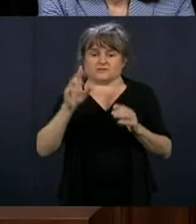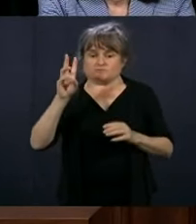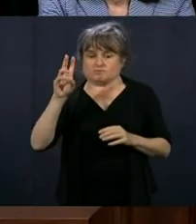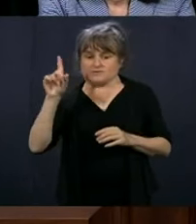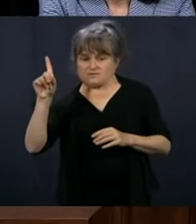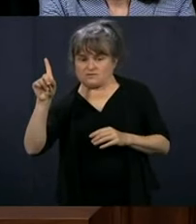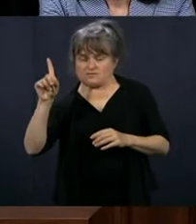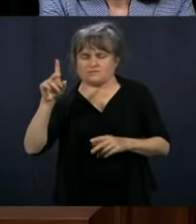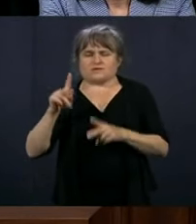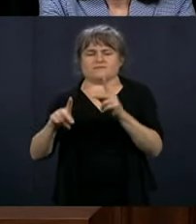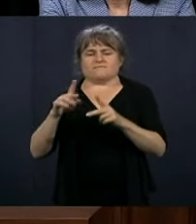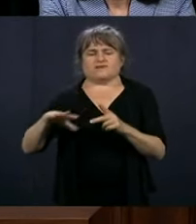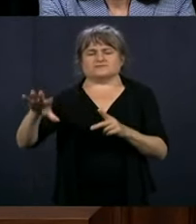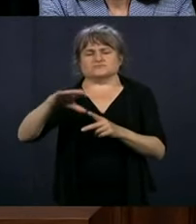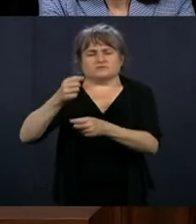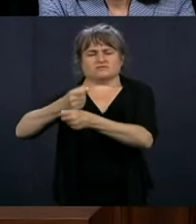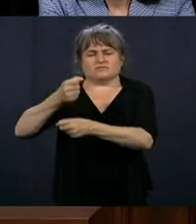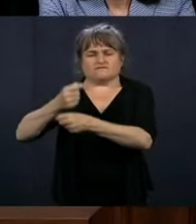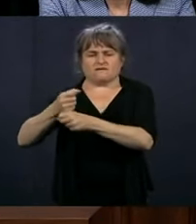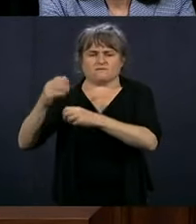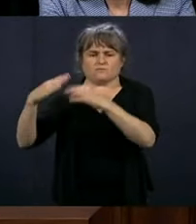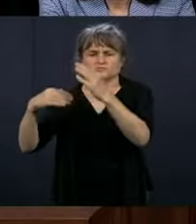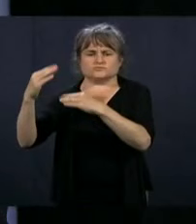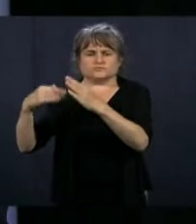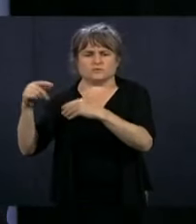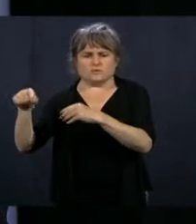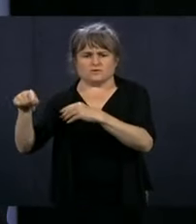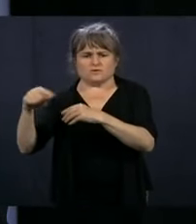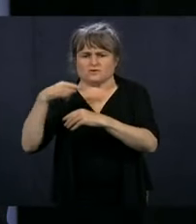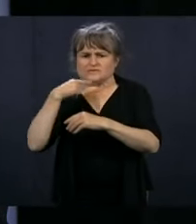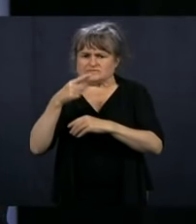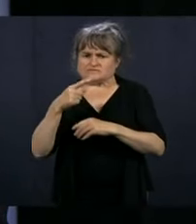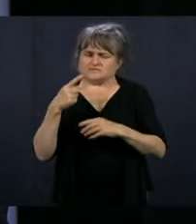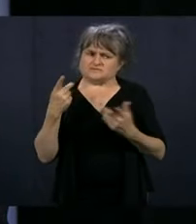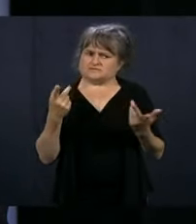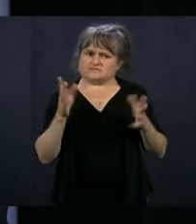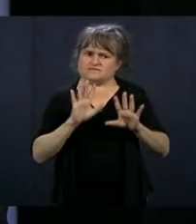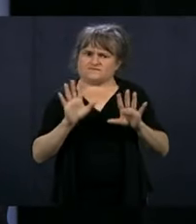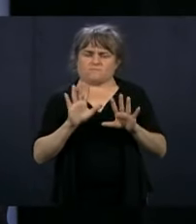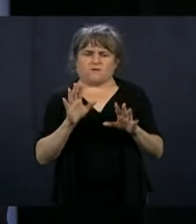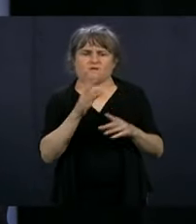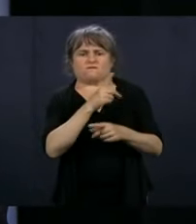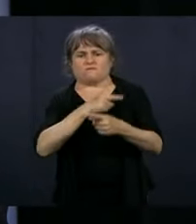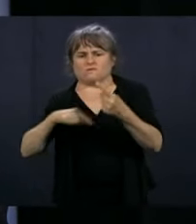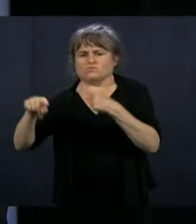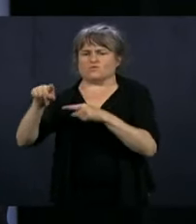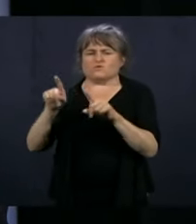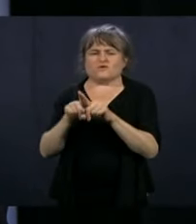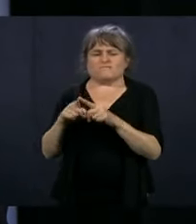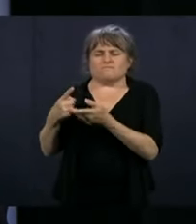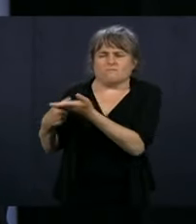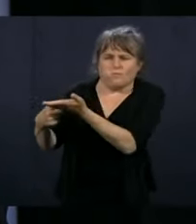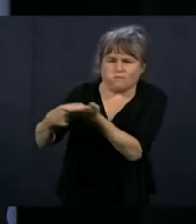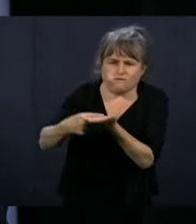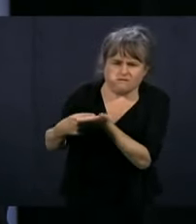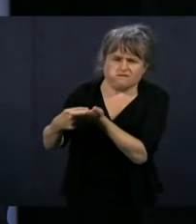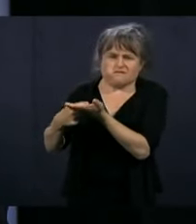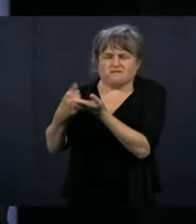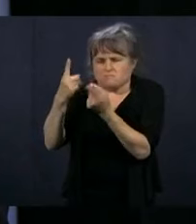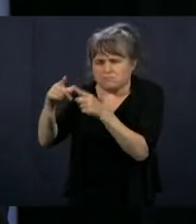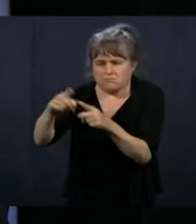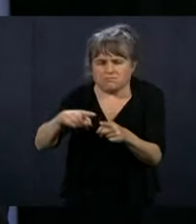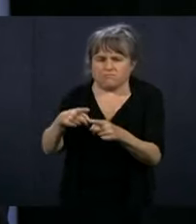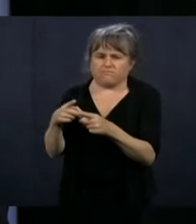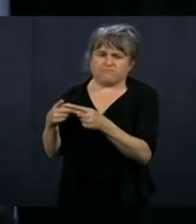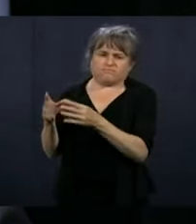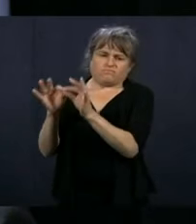said that you were not going to be going back to corruption and collusion. Did that reassure you about the new